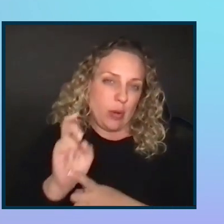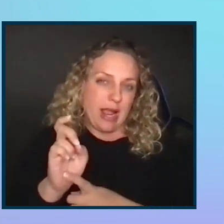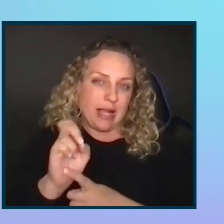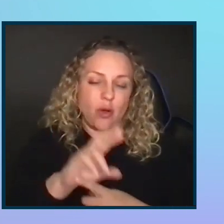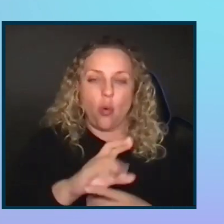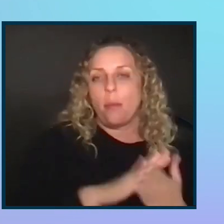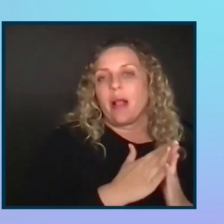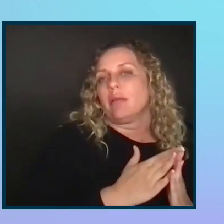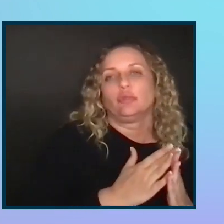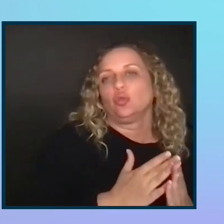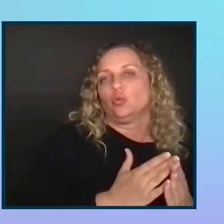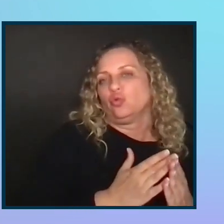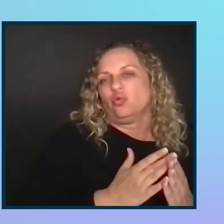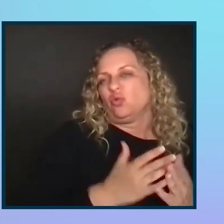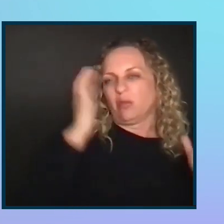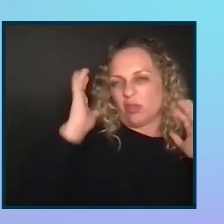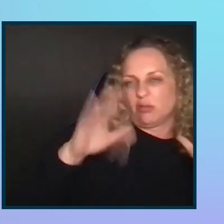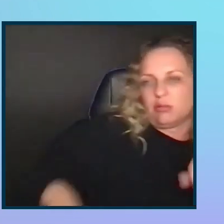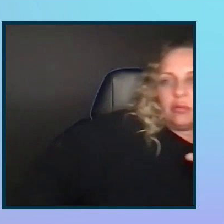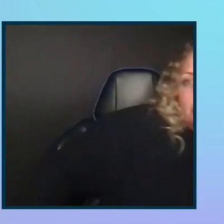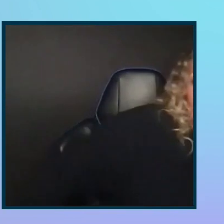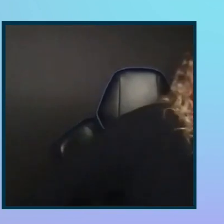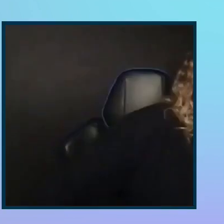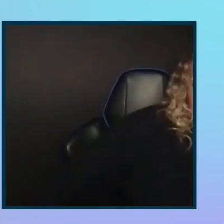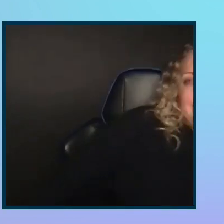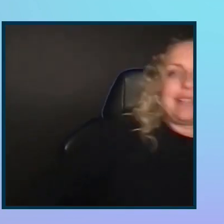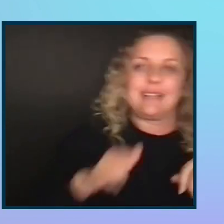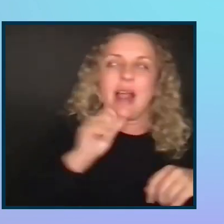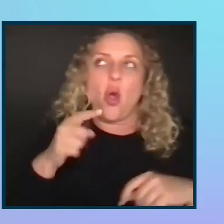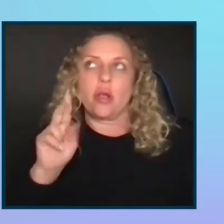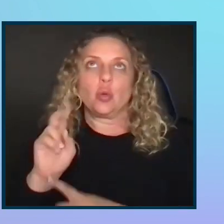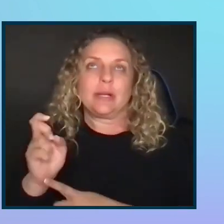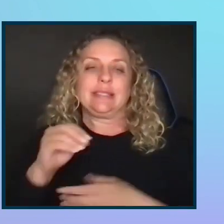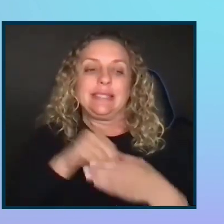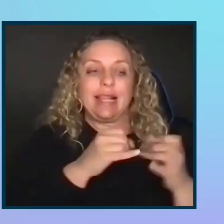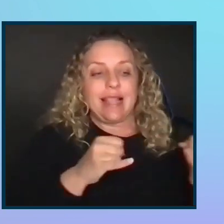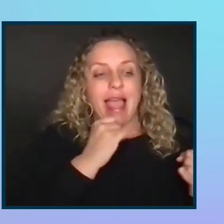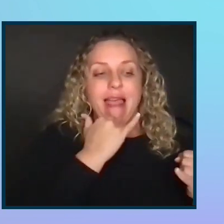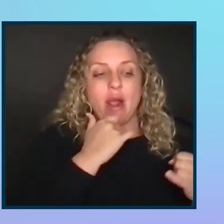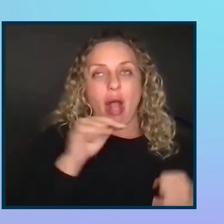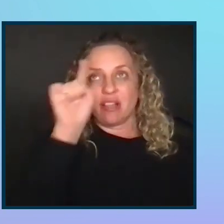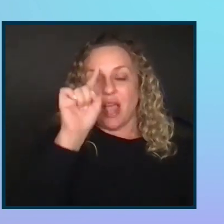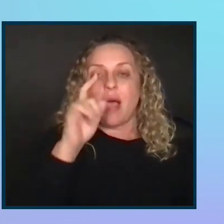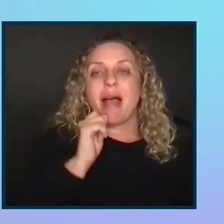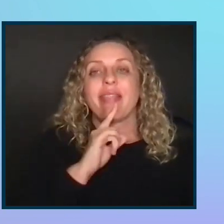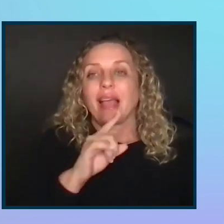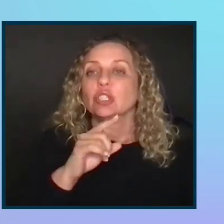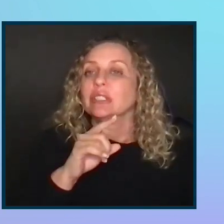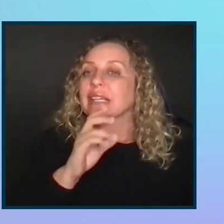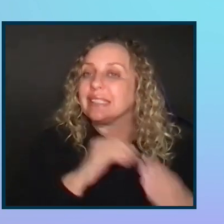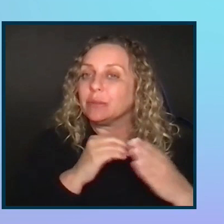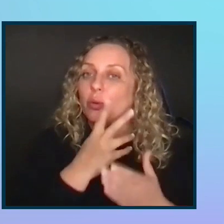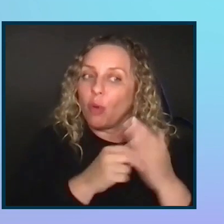too verbose? I think it's beyond just good UX to do both inline and error message at the top. I think it actually is accessible.